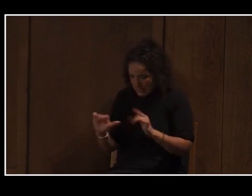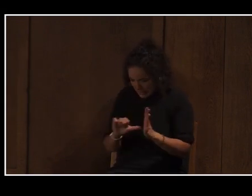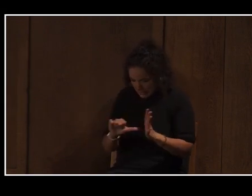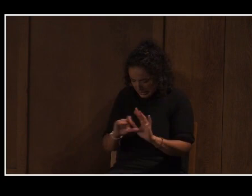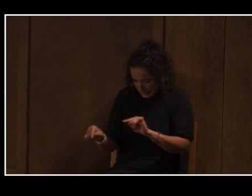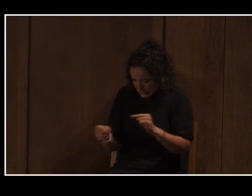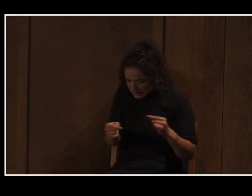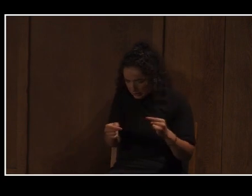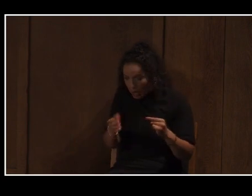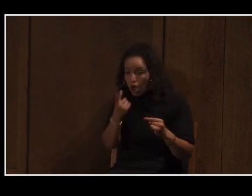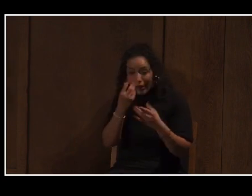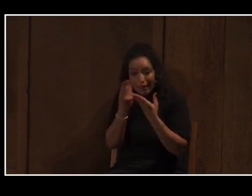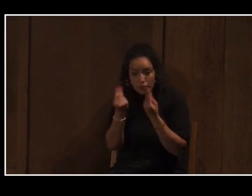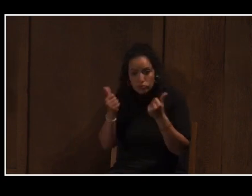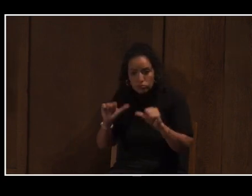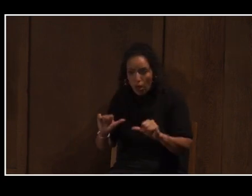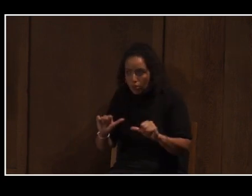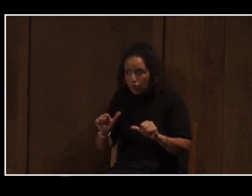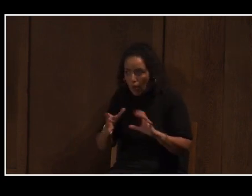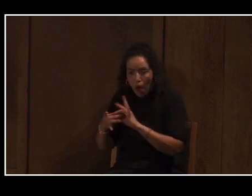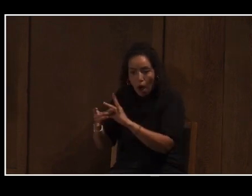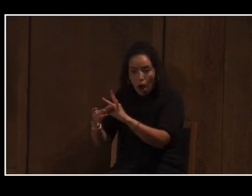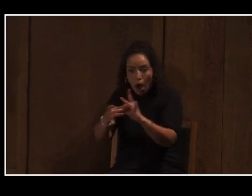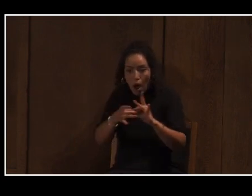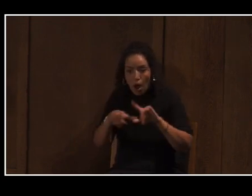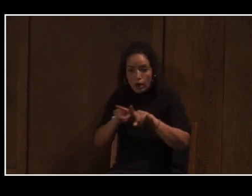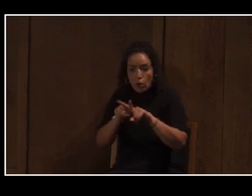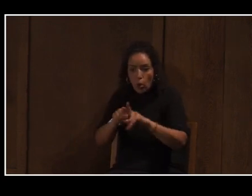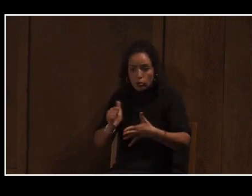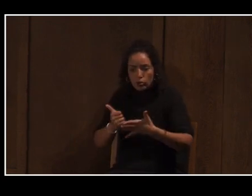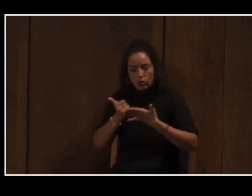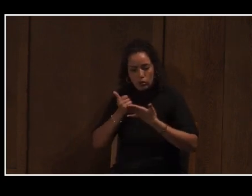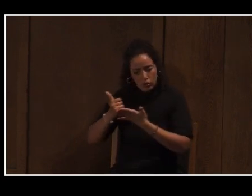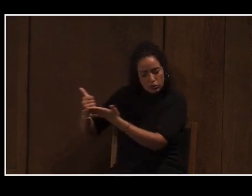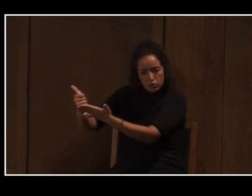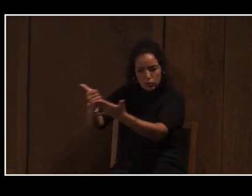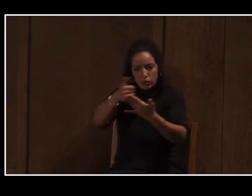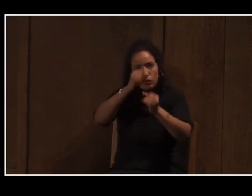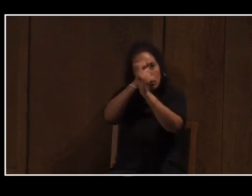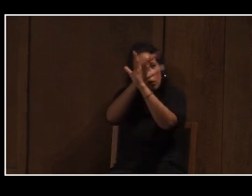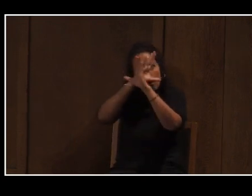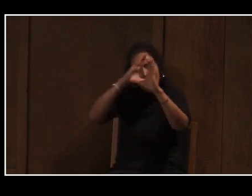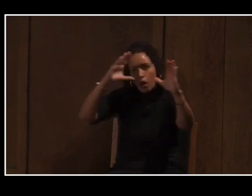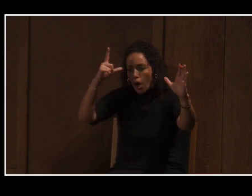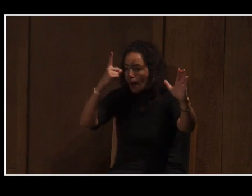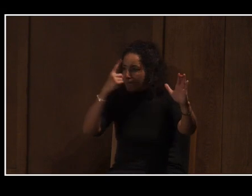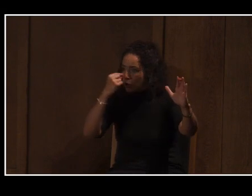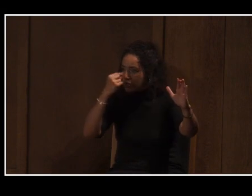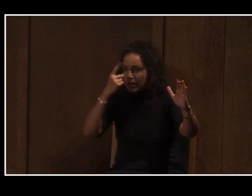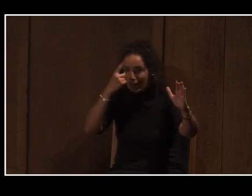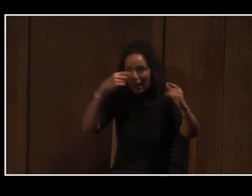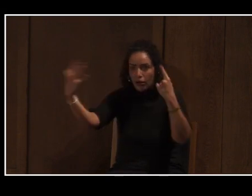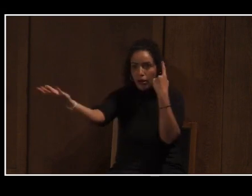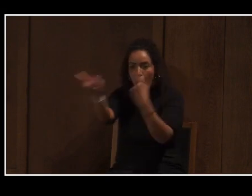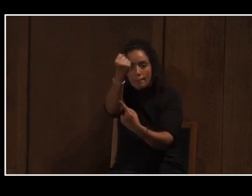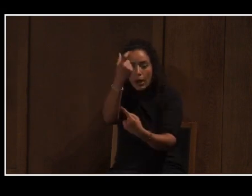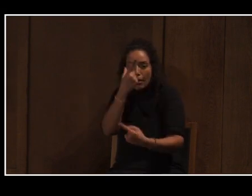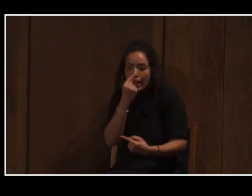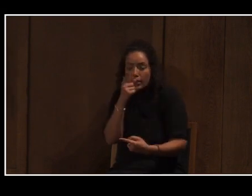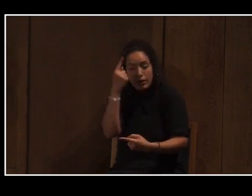also leads to a certain sense of politics of possibility, if you will, that I think has to be part of the political conversation